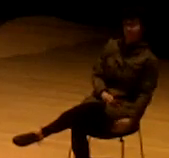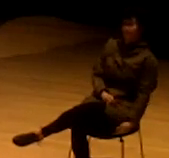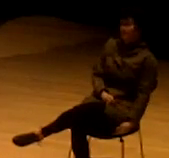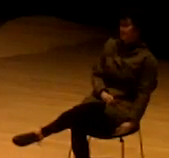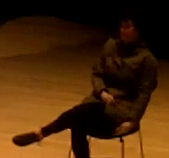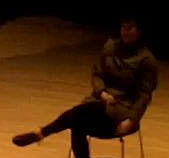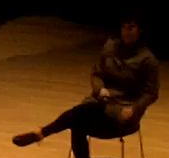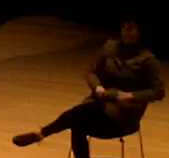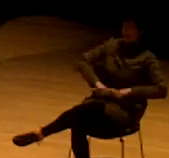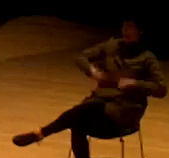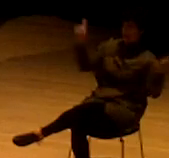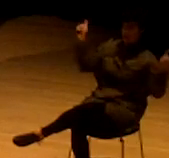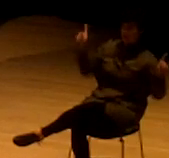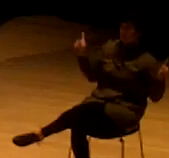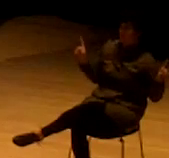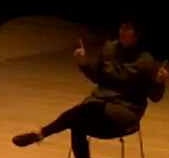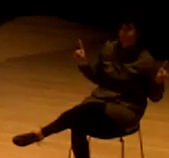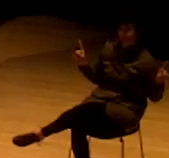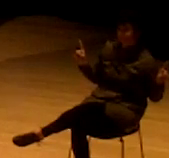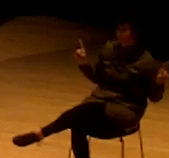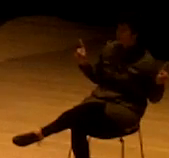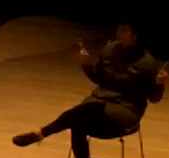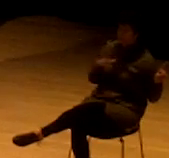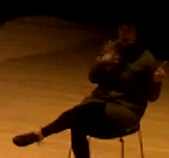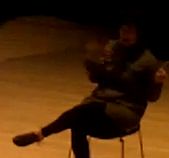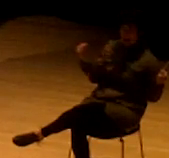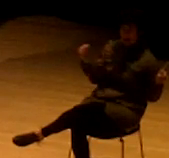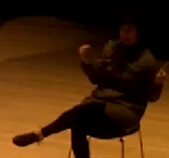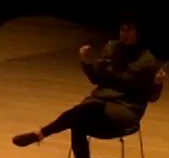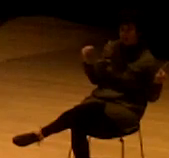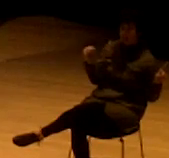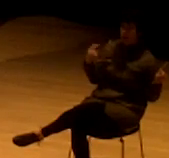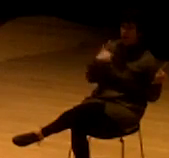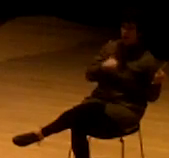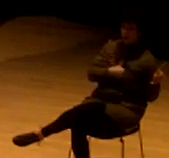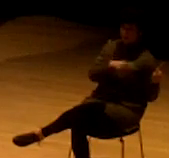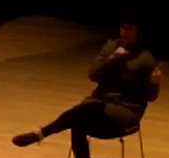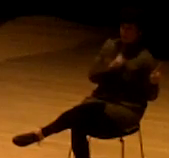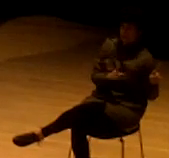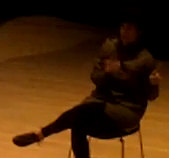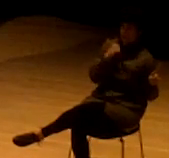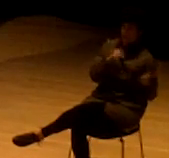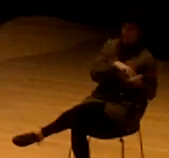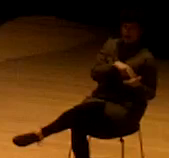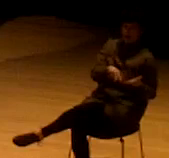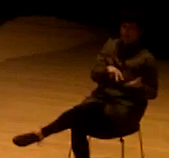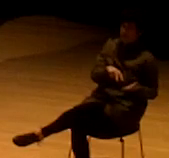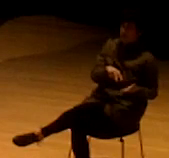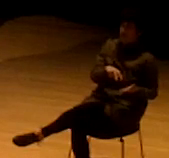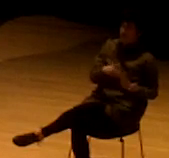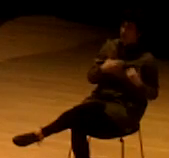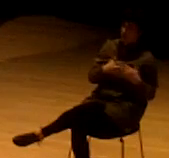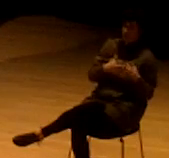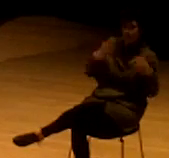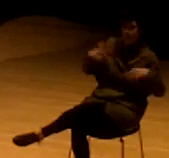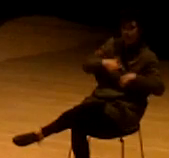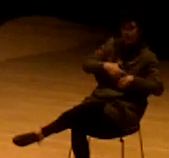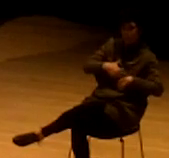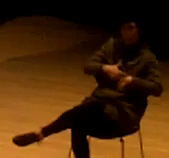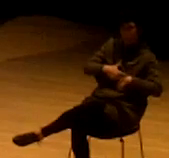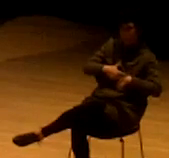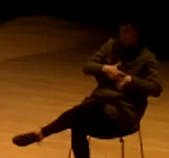I think it was, we had the space and time, we had the luxury of space and time to do this work. The dance was incredibly rigorous.